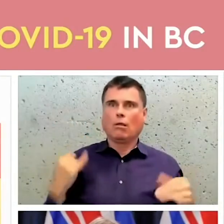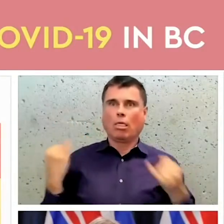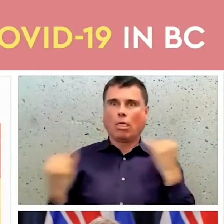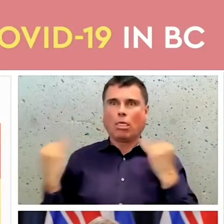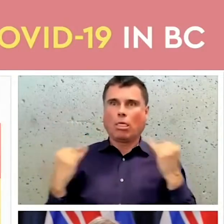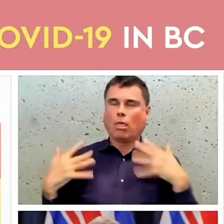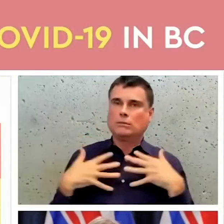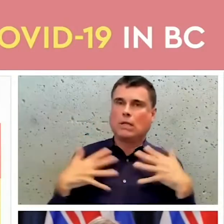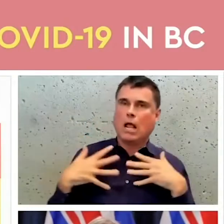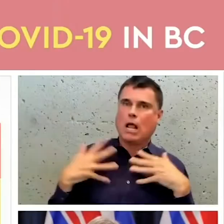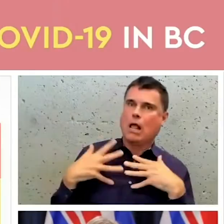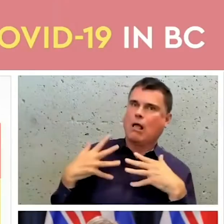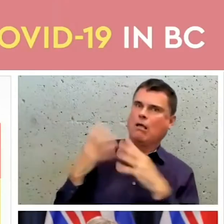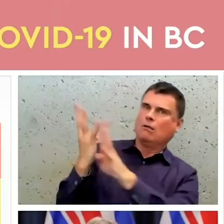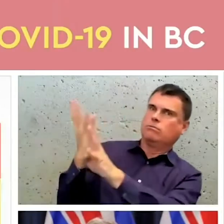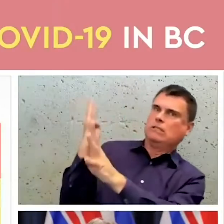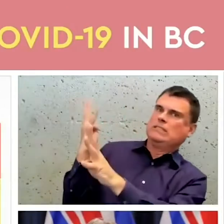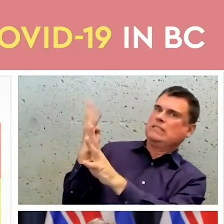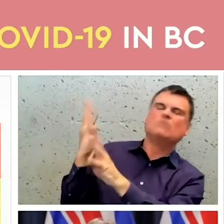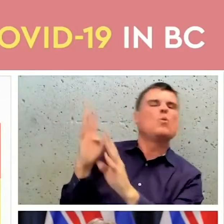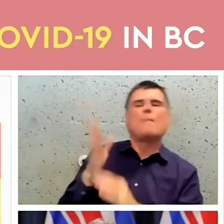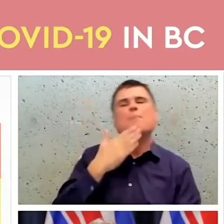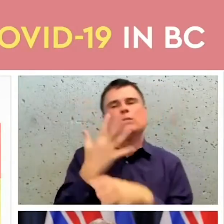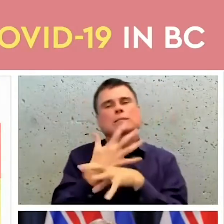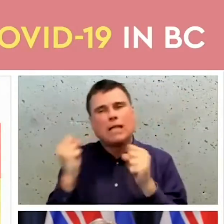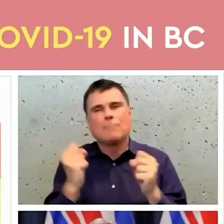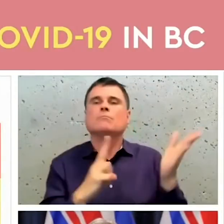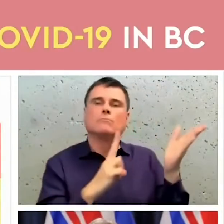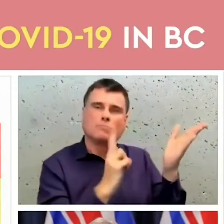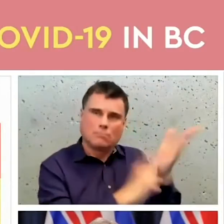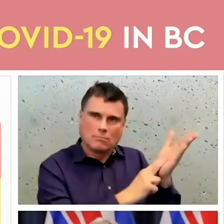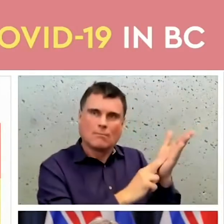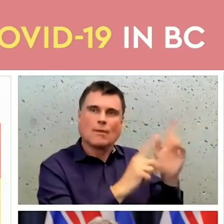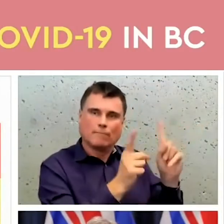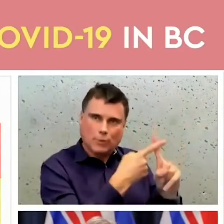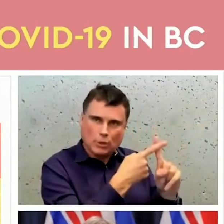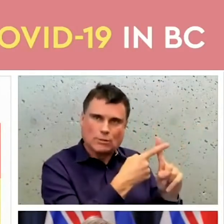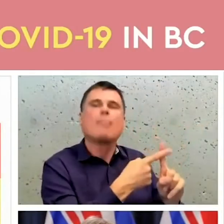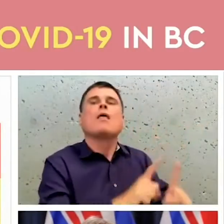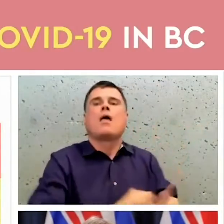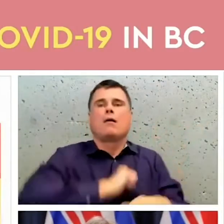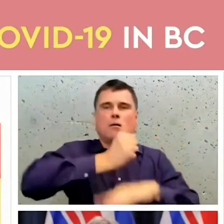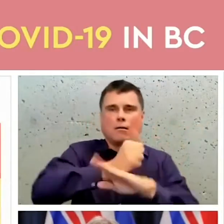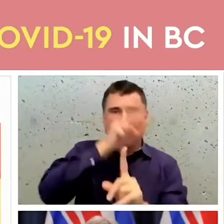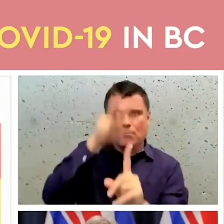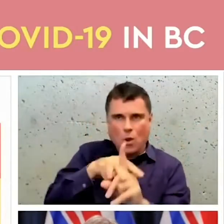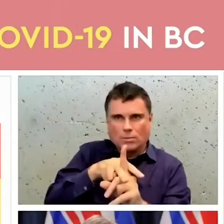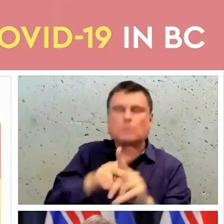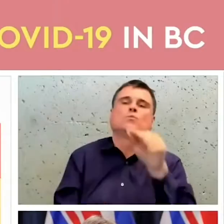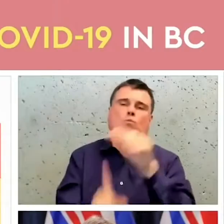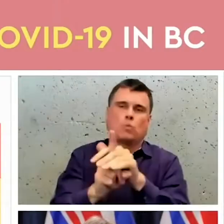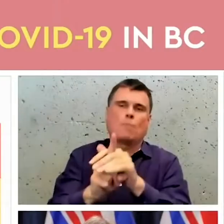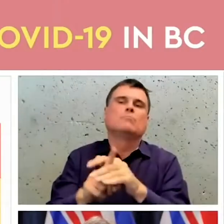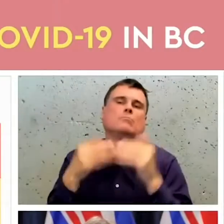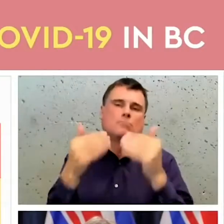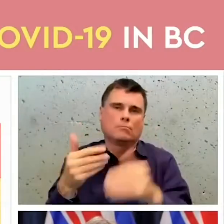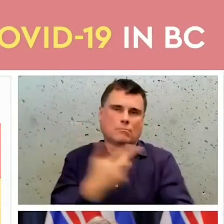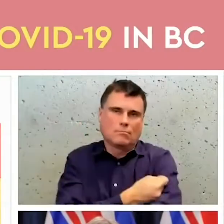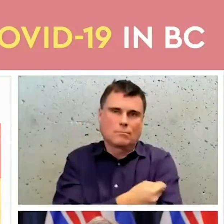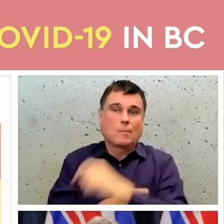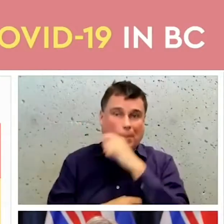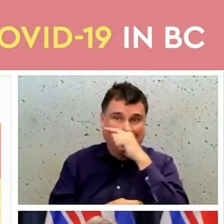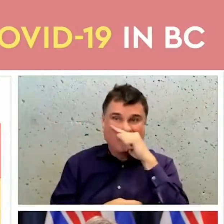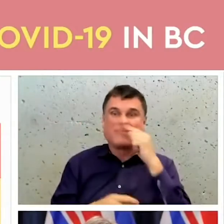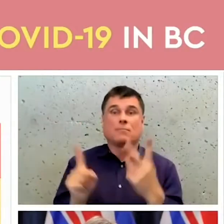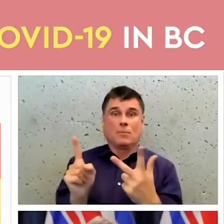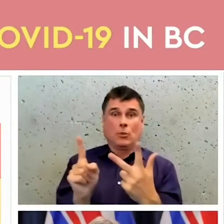said, when it's their time at their clinic to get vaccinated, even if they have several children booked in throughout the